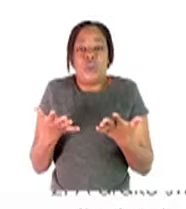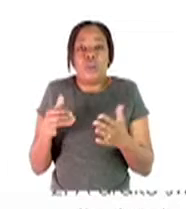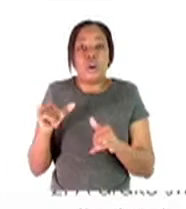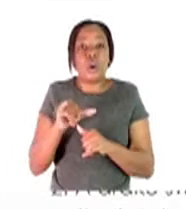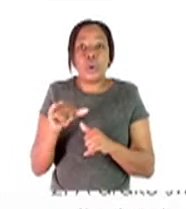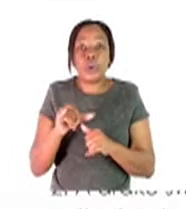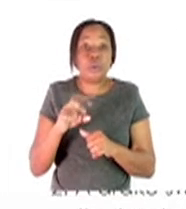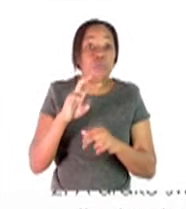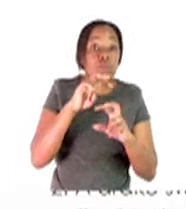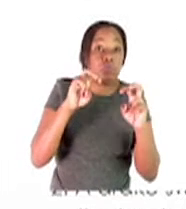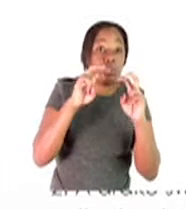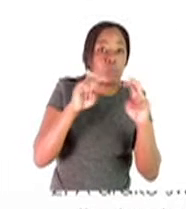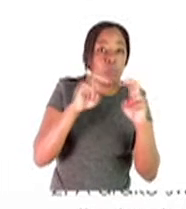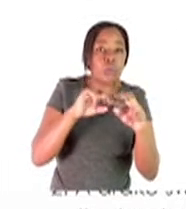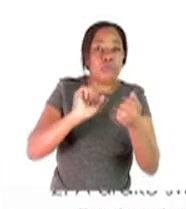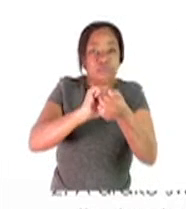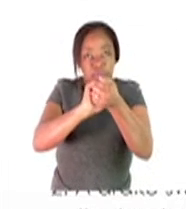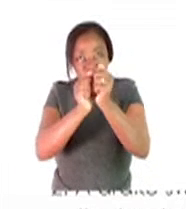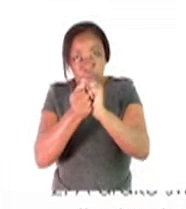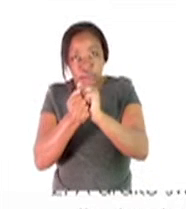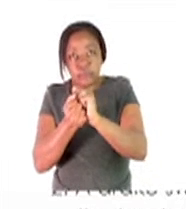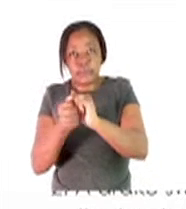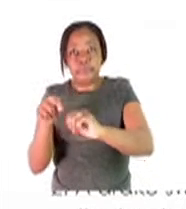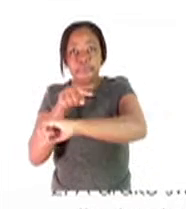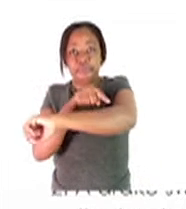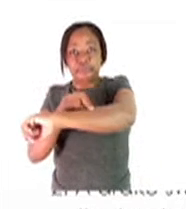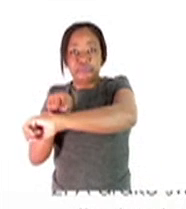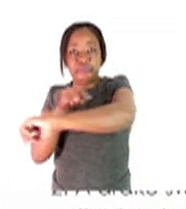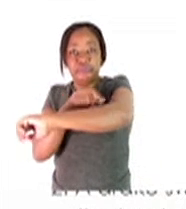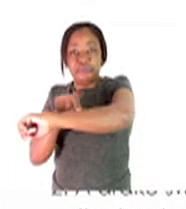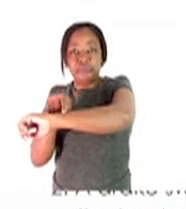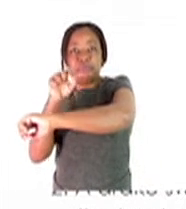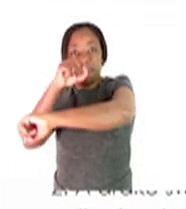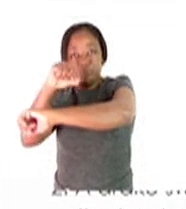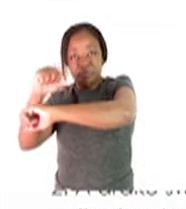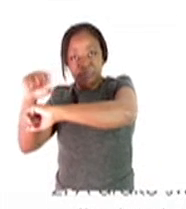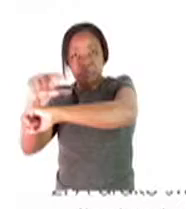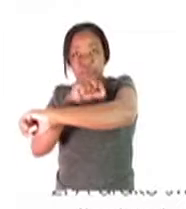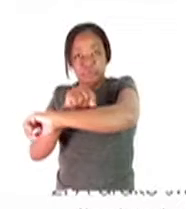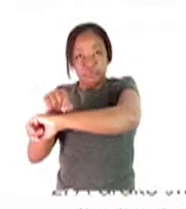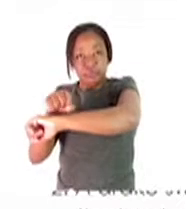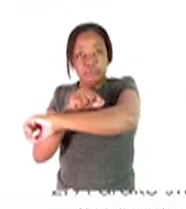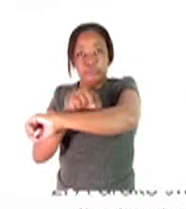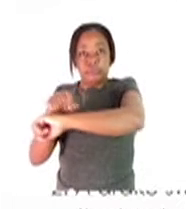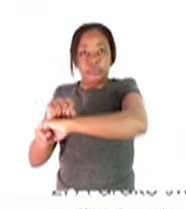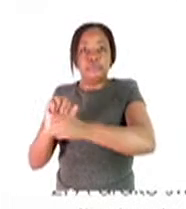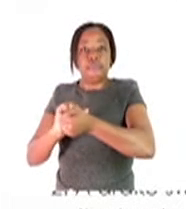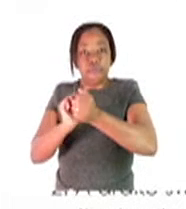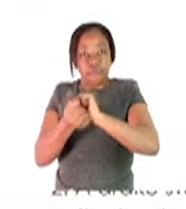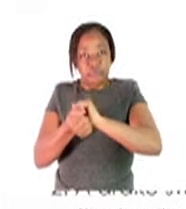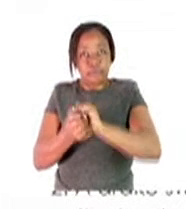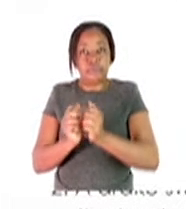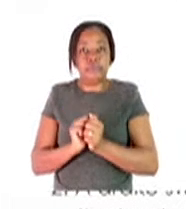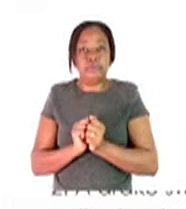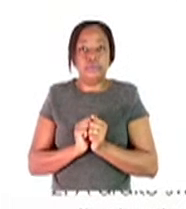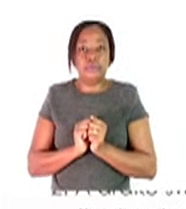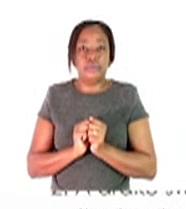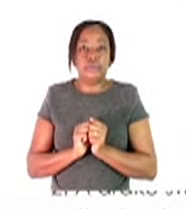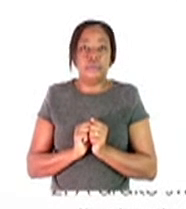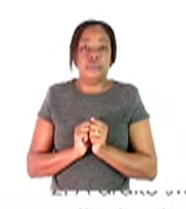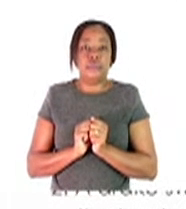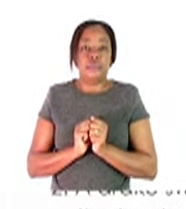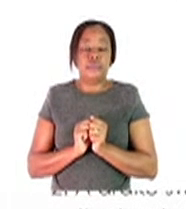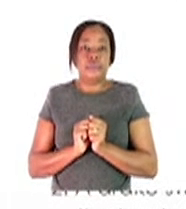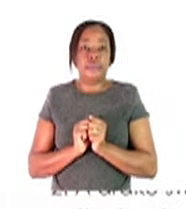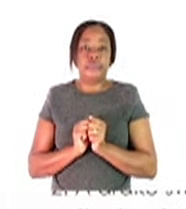male, from masculine to feminine. If it is in feminine, you change it to masculine. So it's just vice versa.